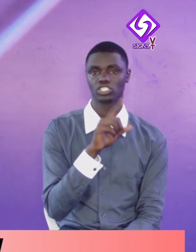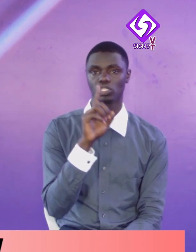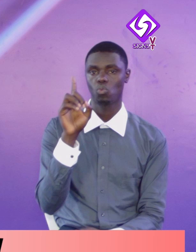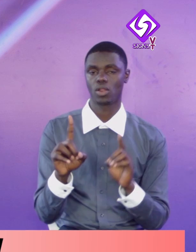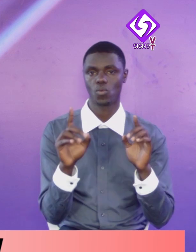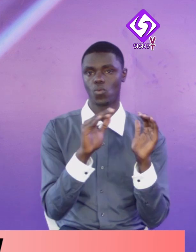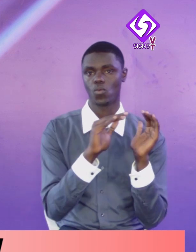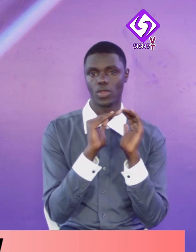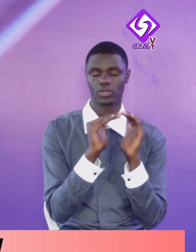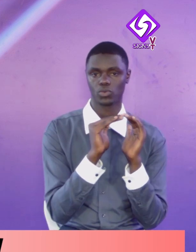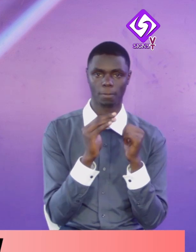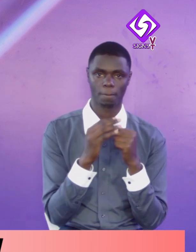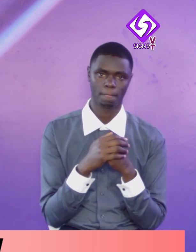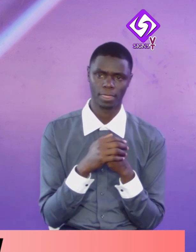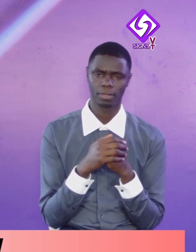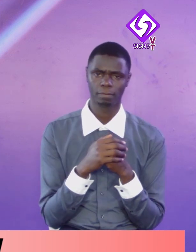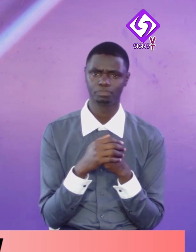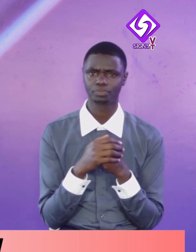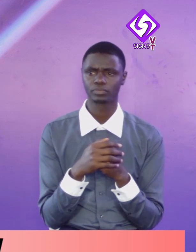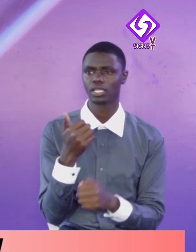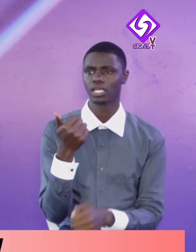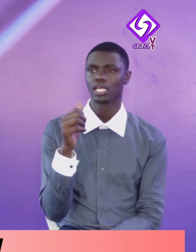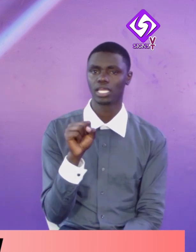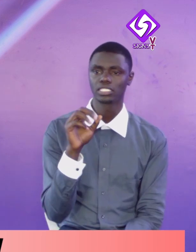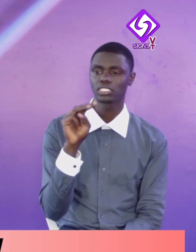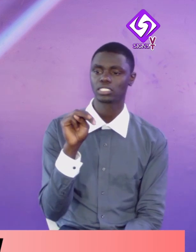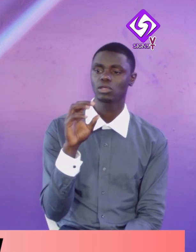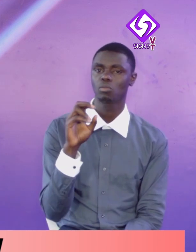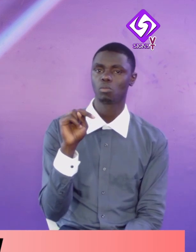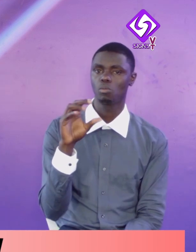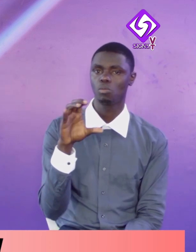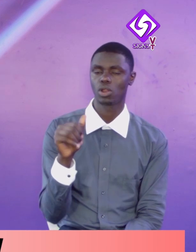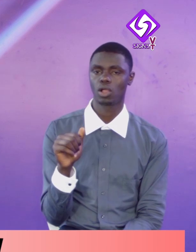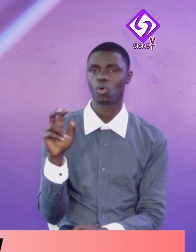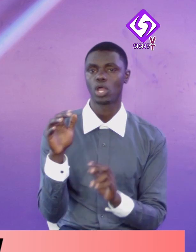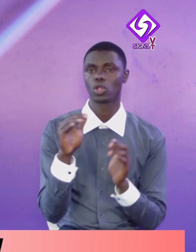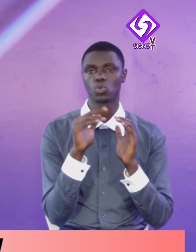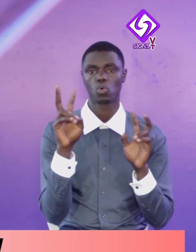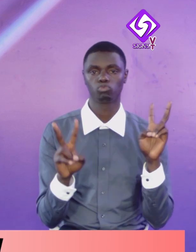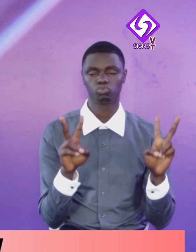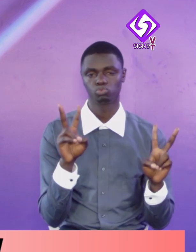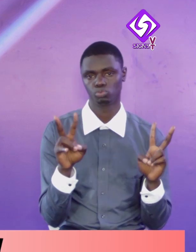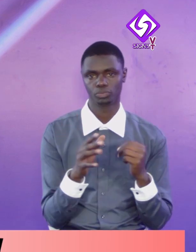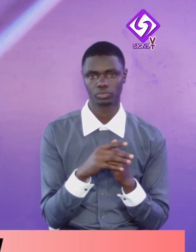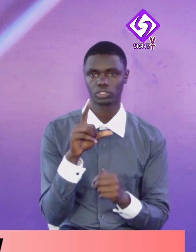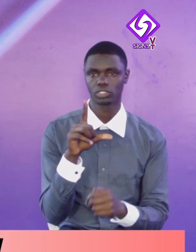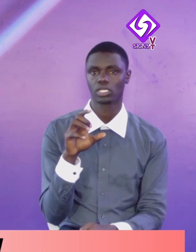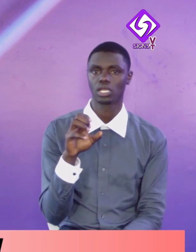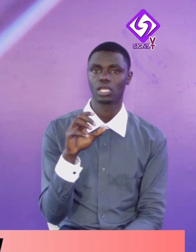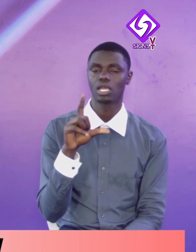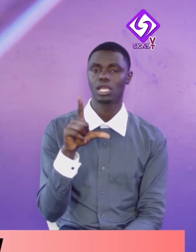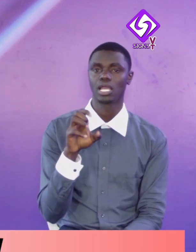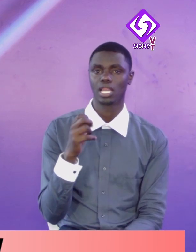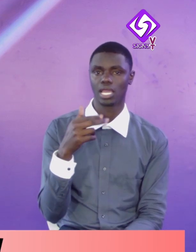This was a late night game. Then AS Monaco versus Nice, it was a draw of 2-2. 2-2. Then Le Havre versus Rennes,